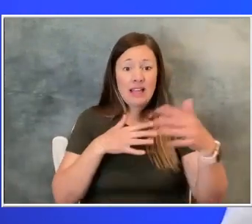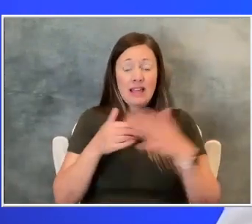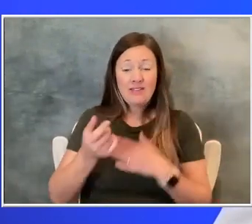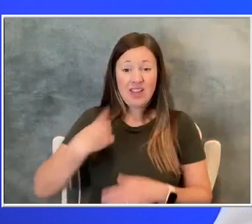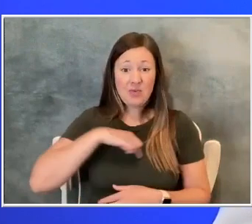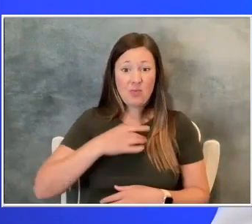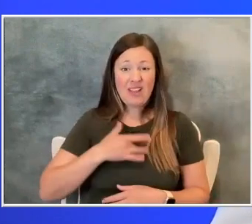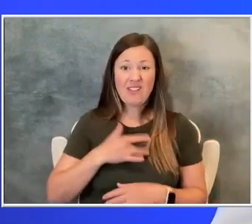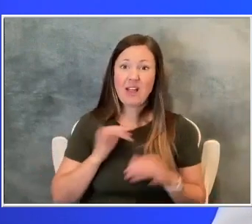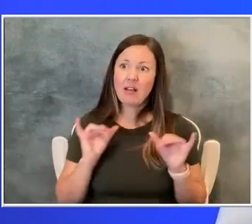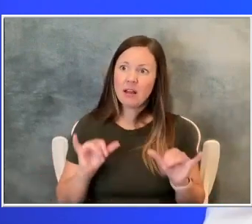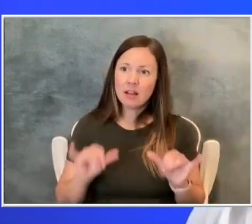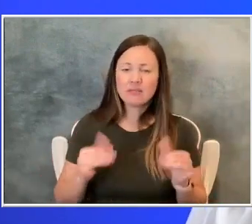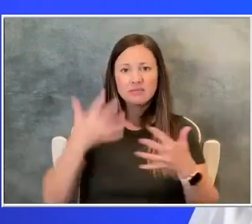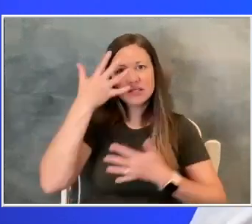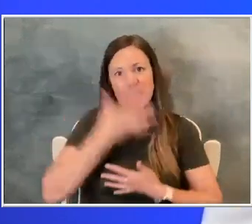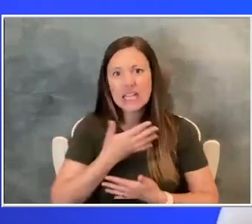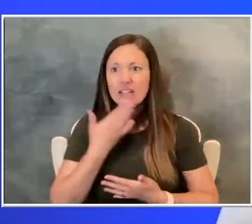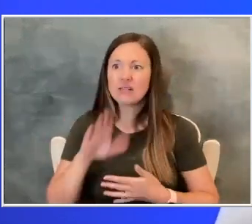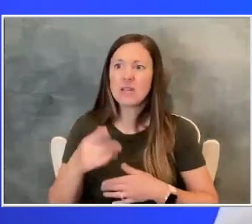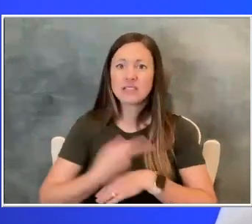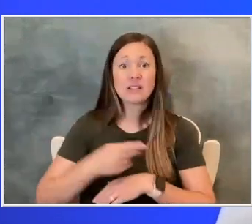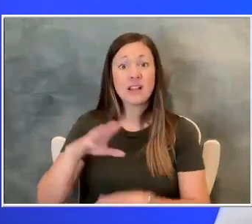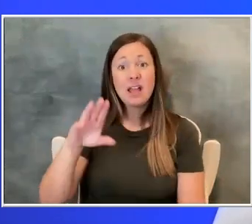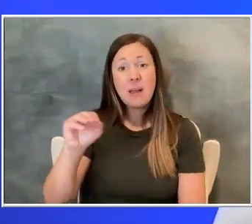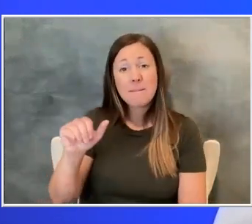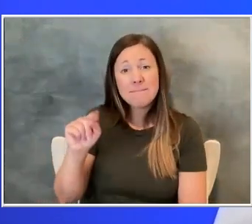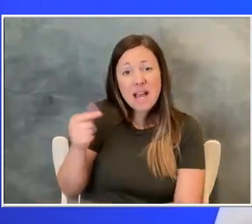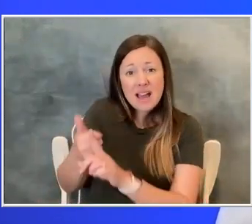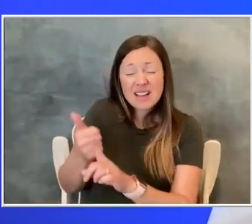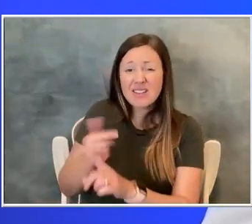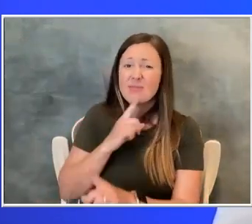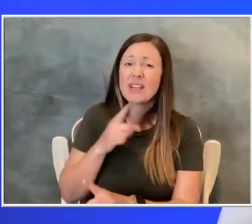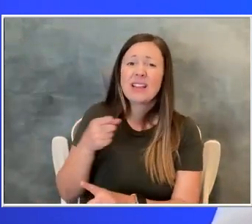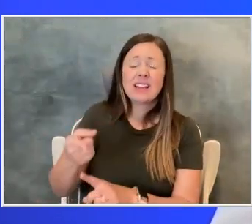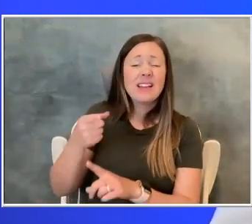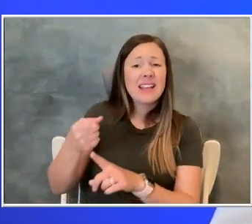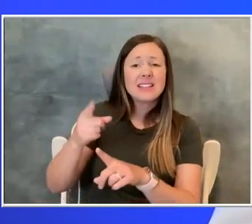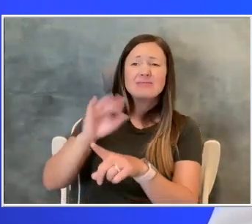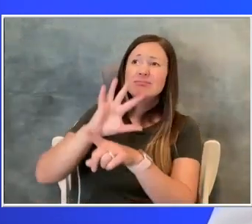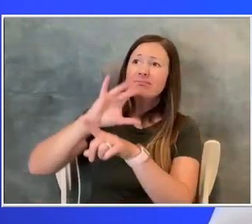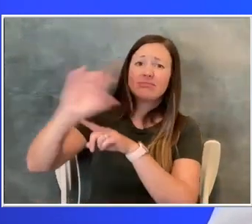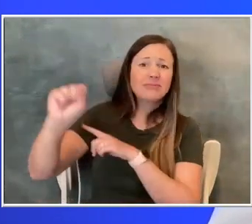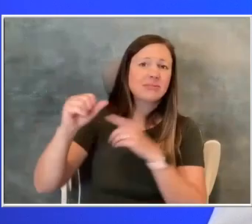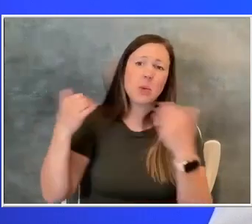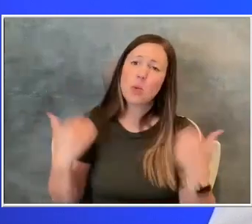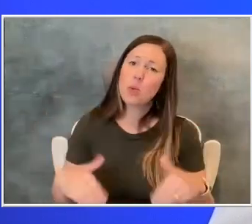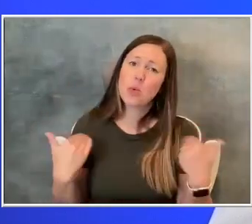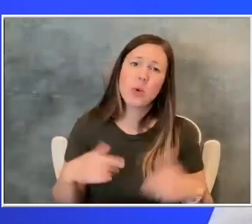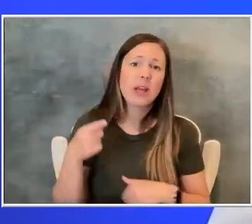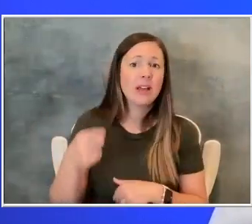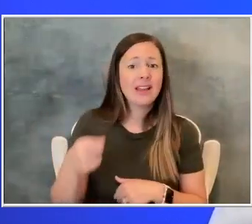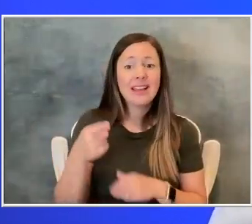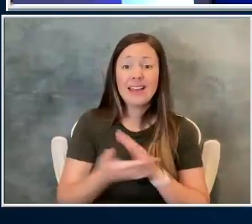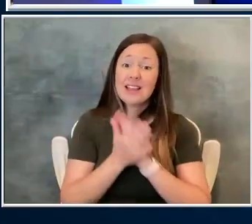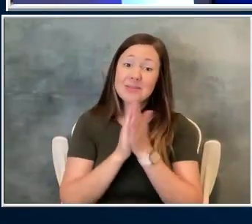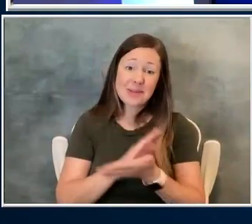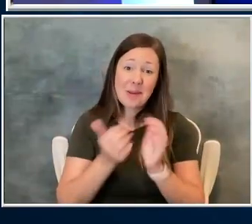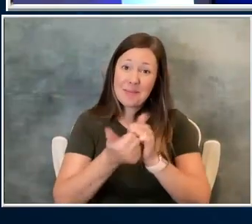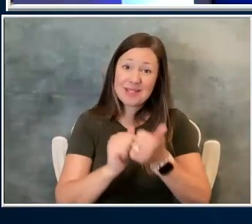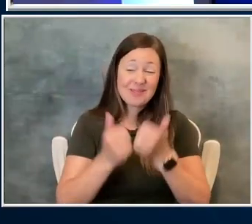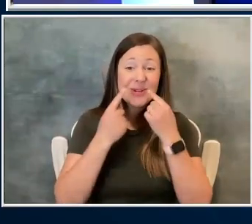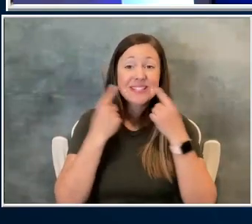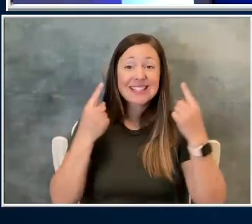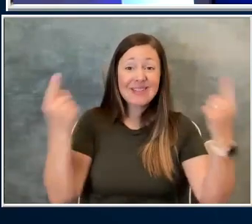Matt isn't. And he's really overcome it, and he's actually become a sports celebrity in his own right. Right.